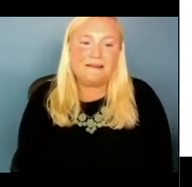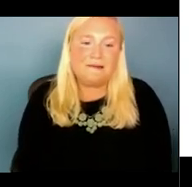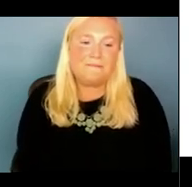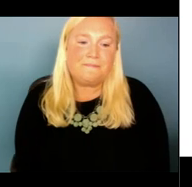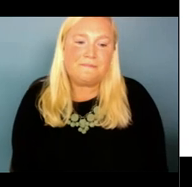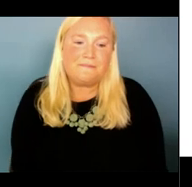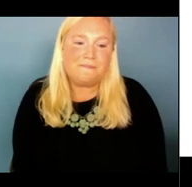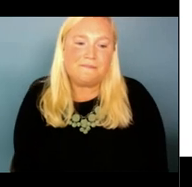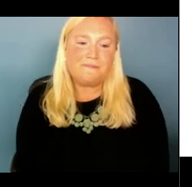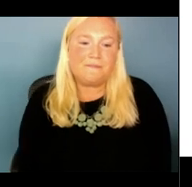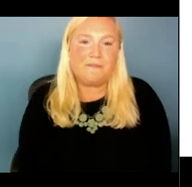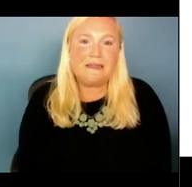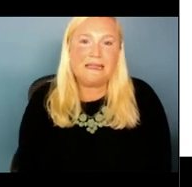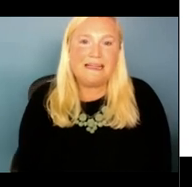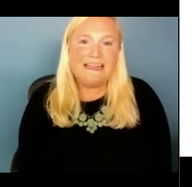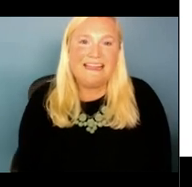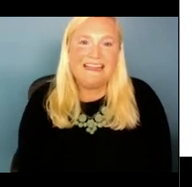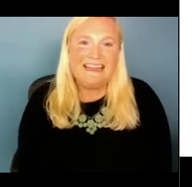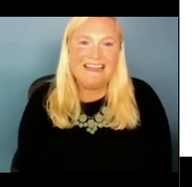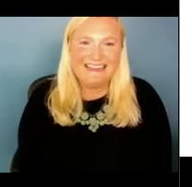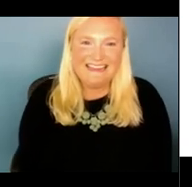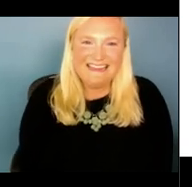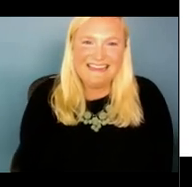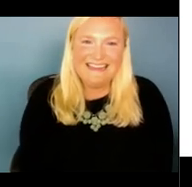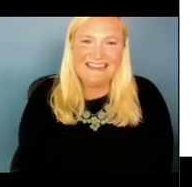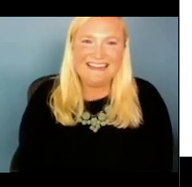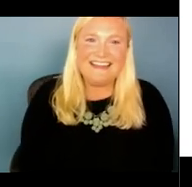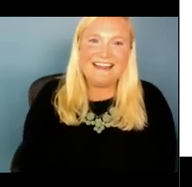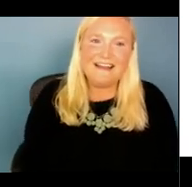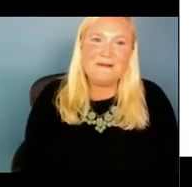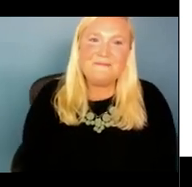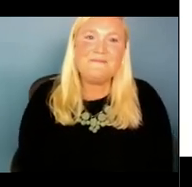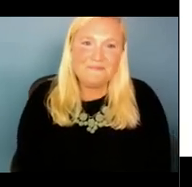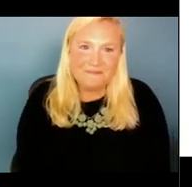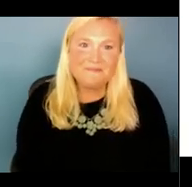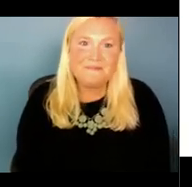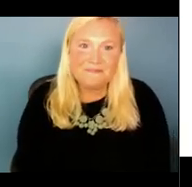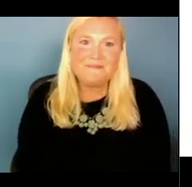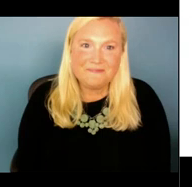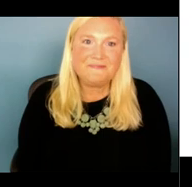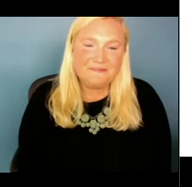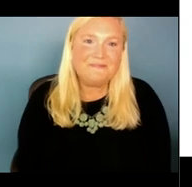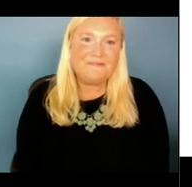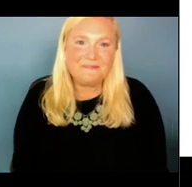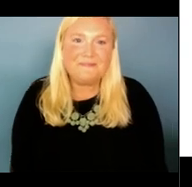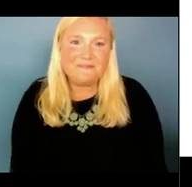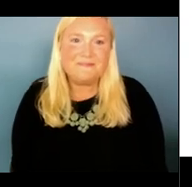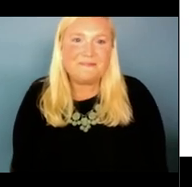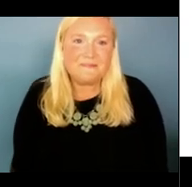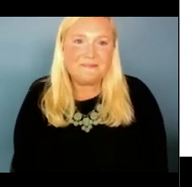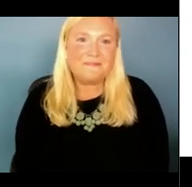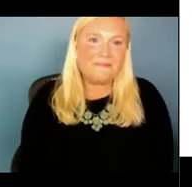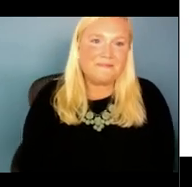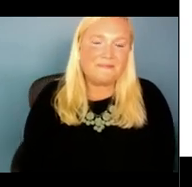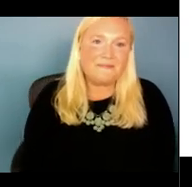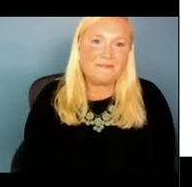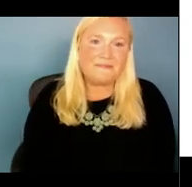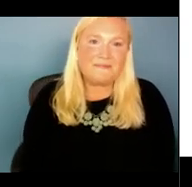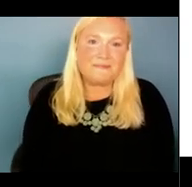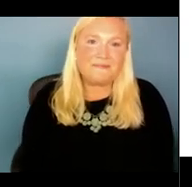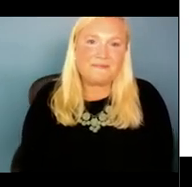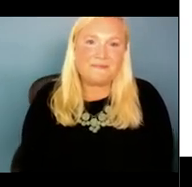that? It's one of my favorite topics, because for so long we've had this fear of bringing attention to stuttering. And all